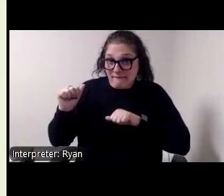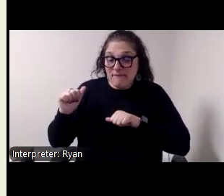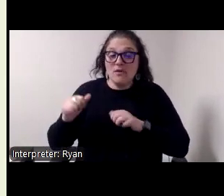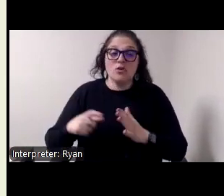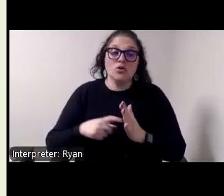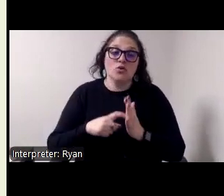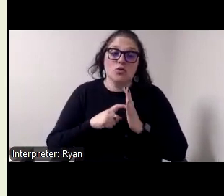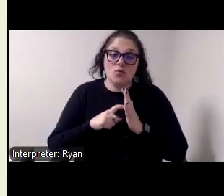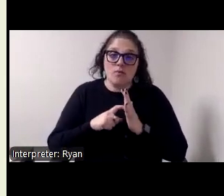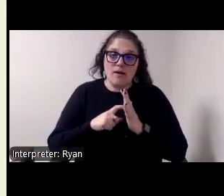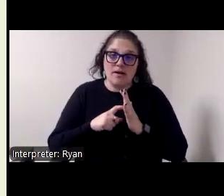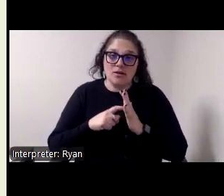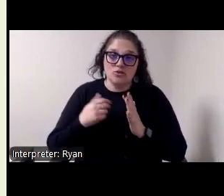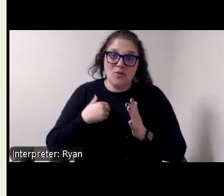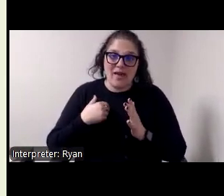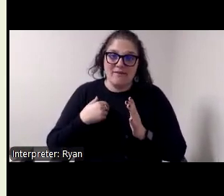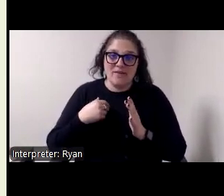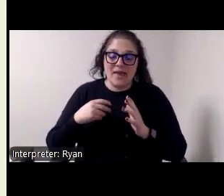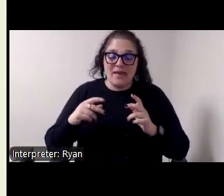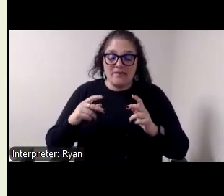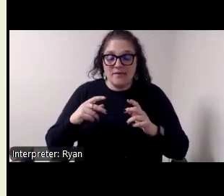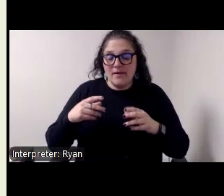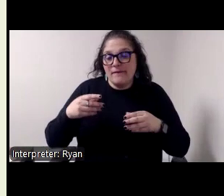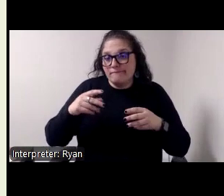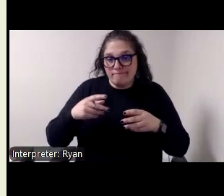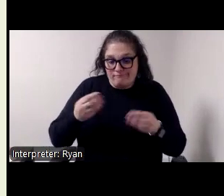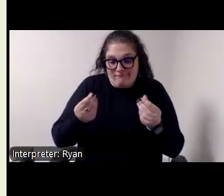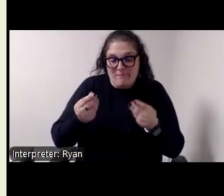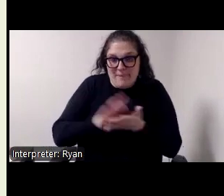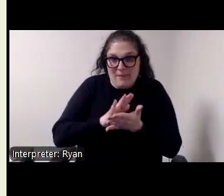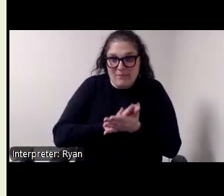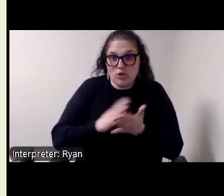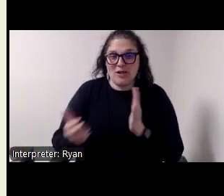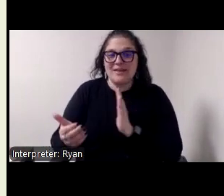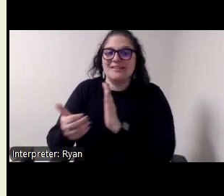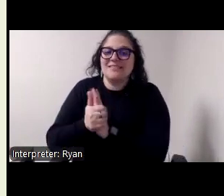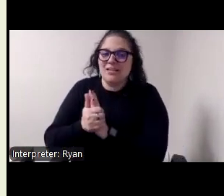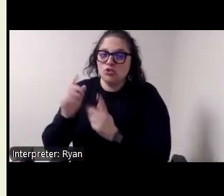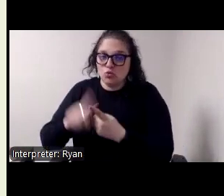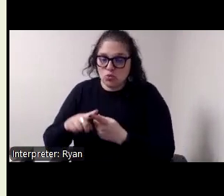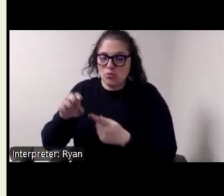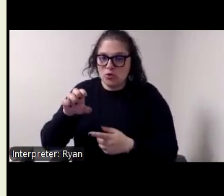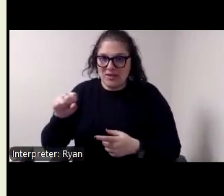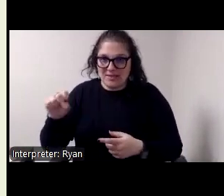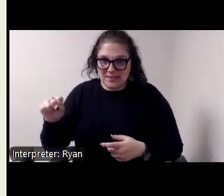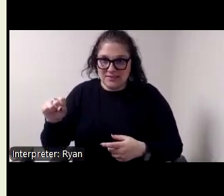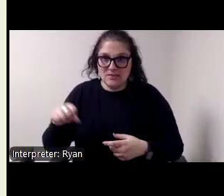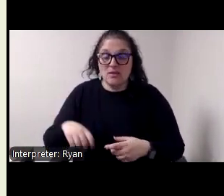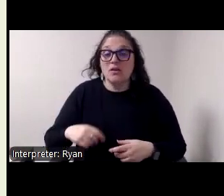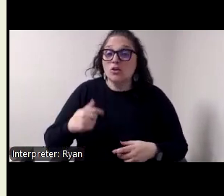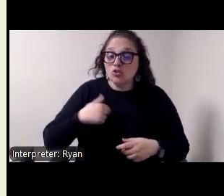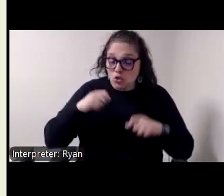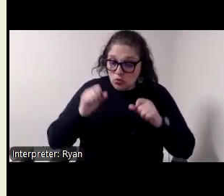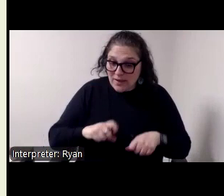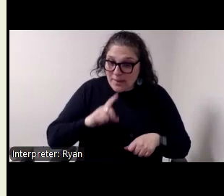to have a physical timesheet as well as a leave slip attached to your ESS timesheet. Just so I can make